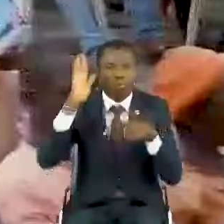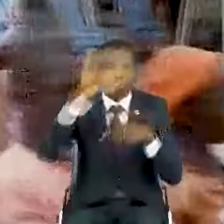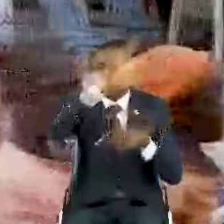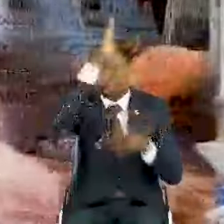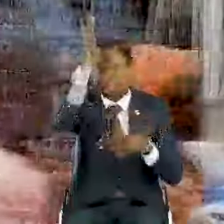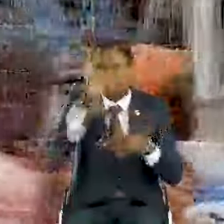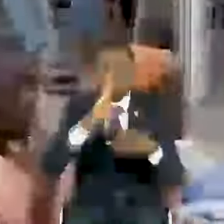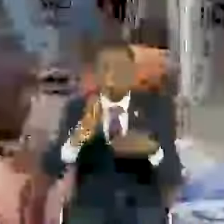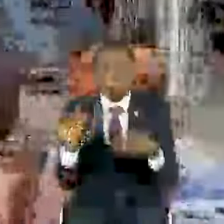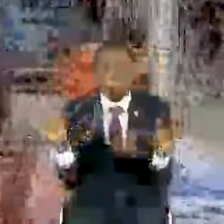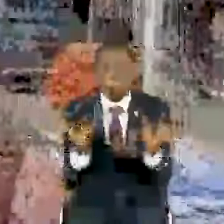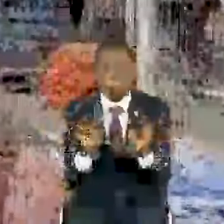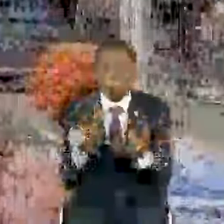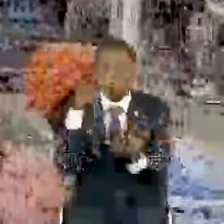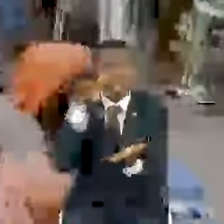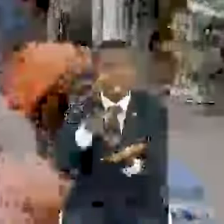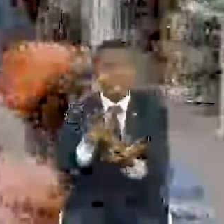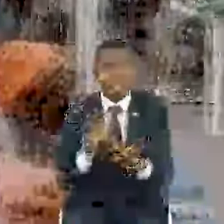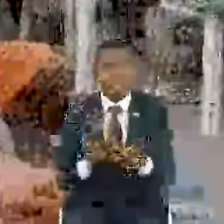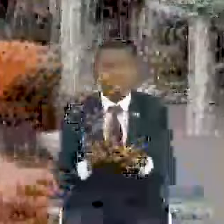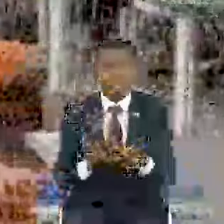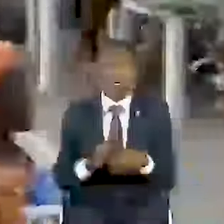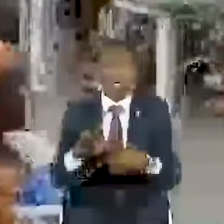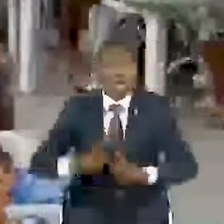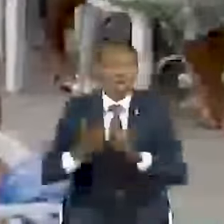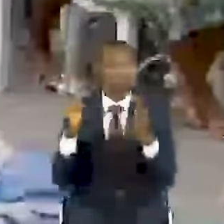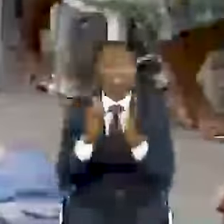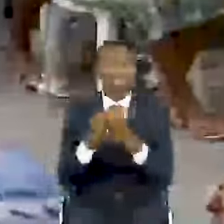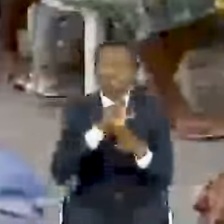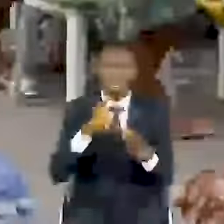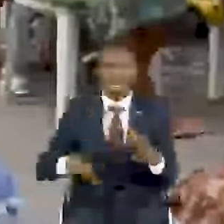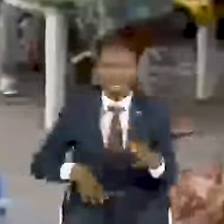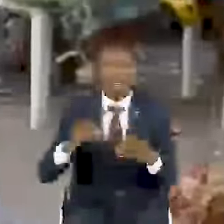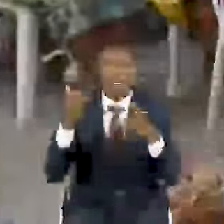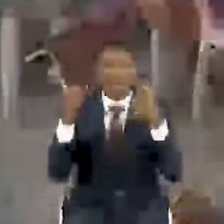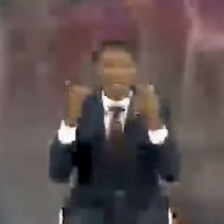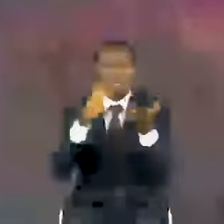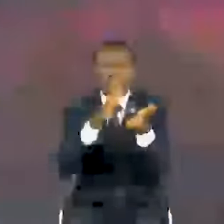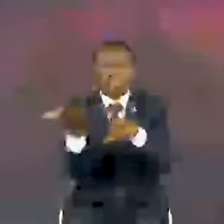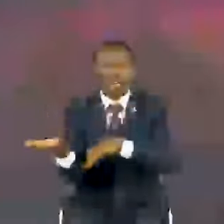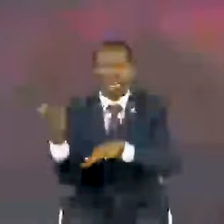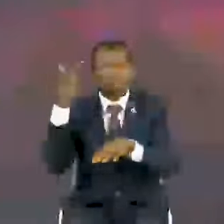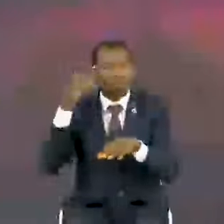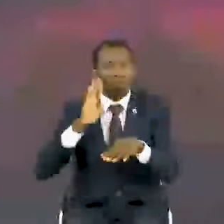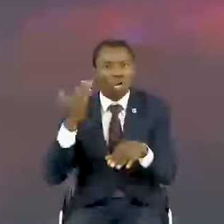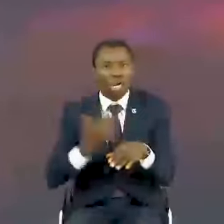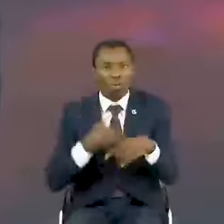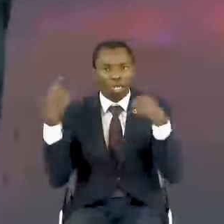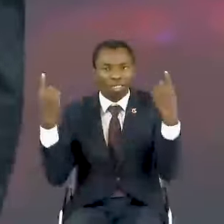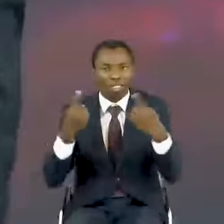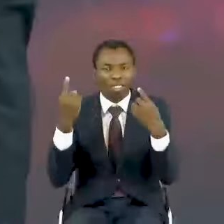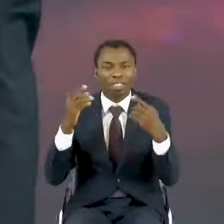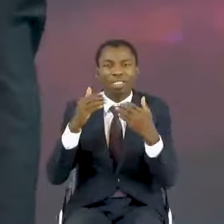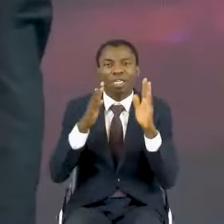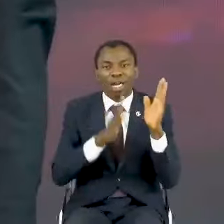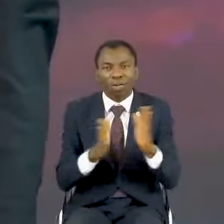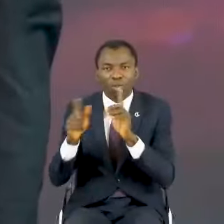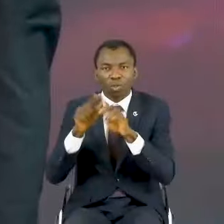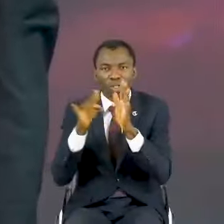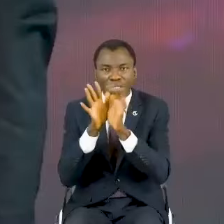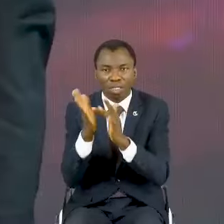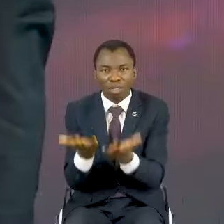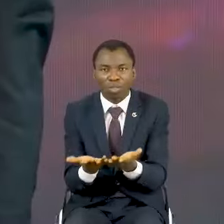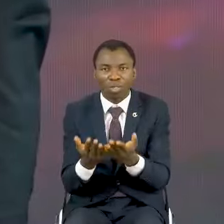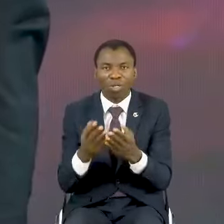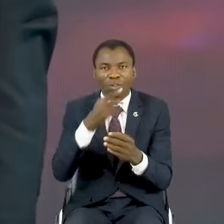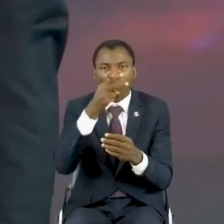that Christ died for our sins according to the scriptures. Look at verse 4. In verse 4, and